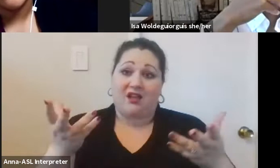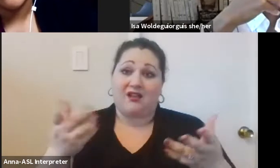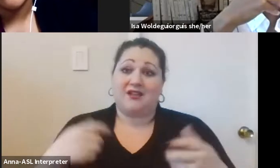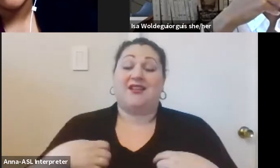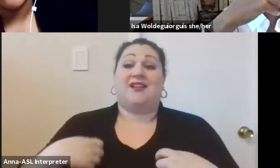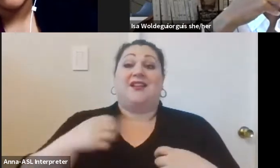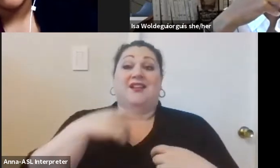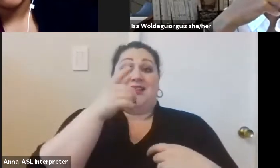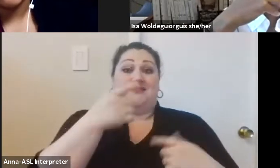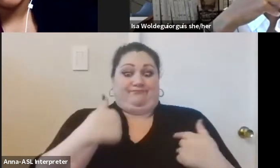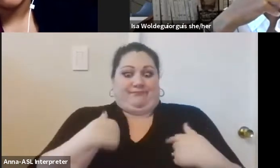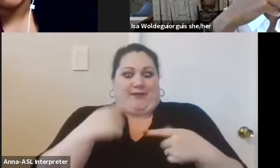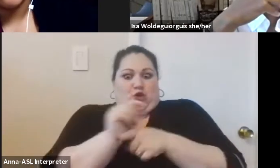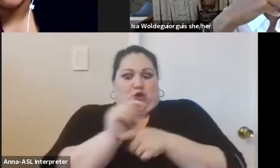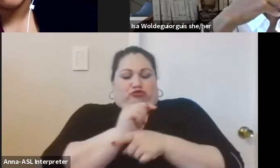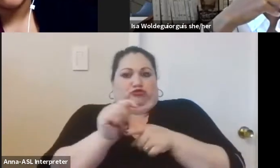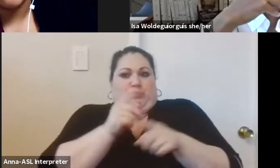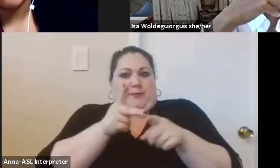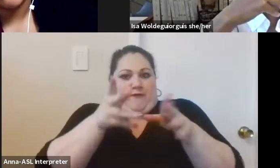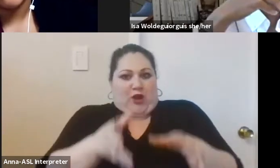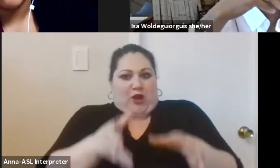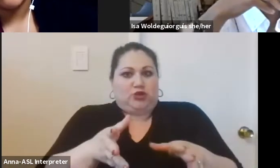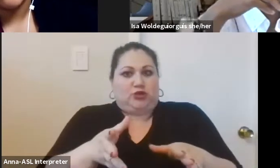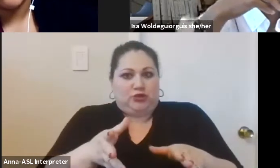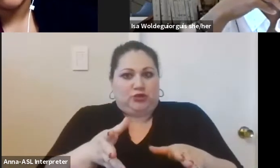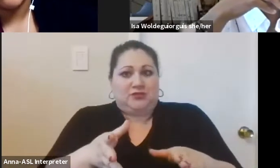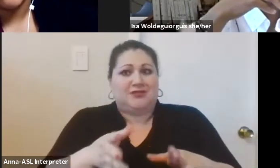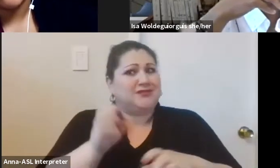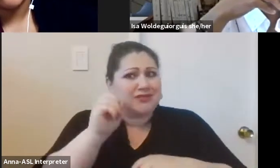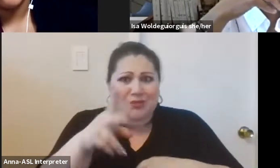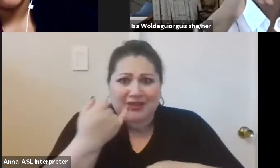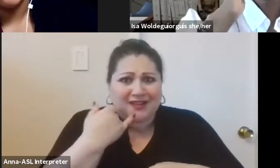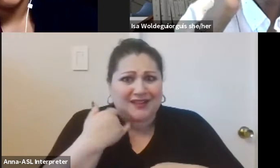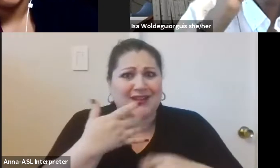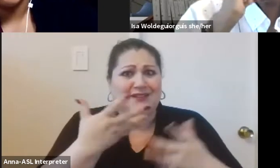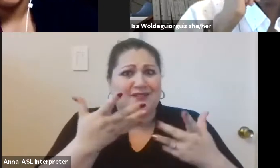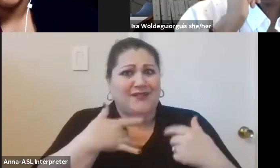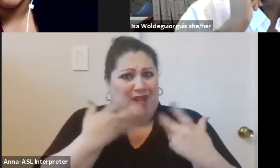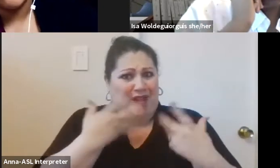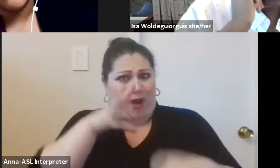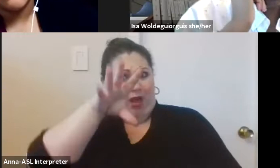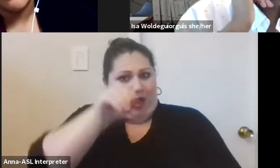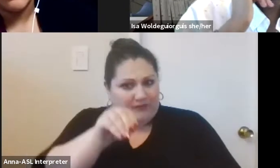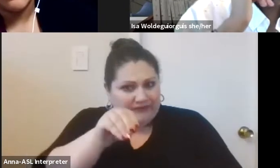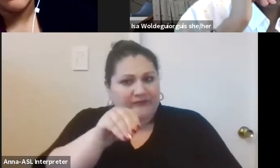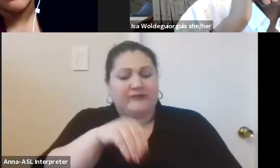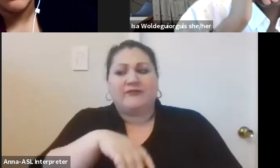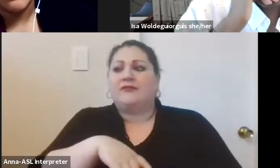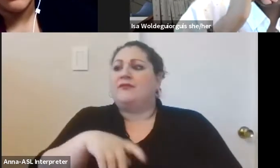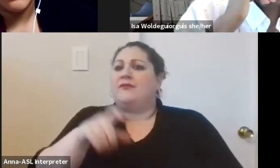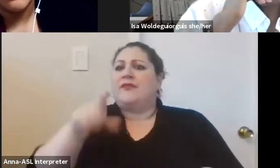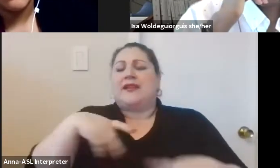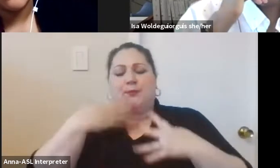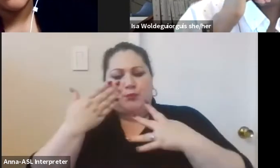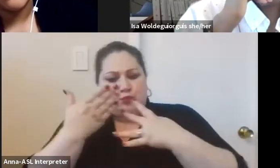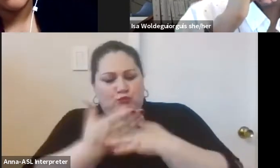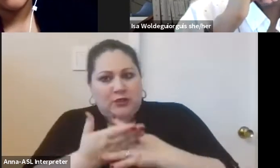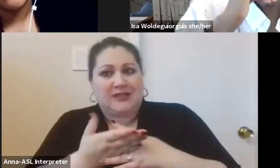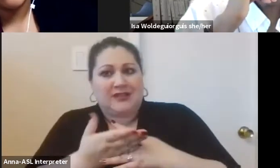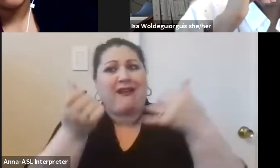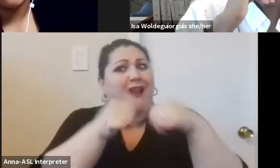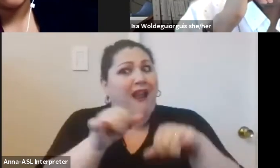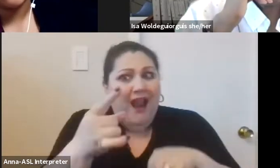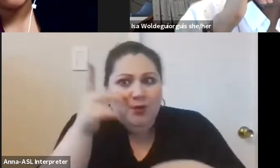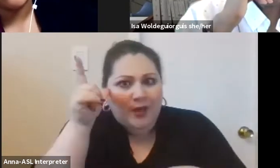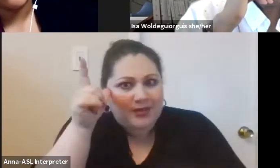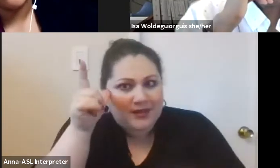professional, listening and hearing. It's okay if you need to go off camera, get a sip of water, take a break. Anyone listening can